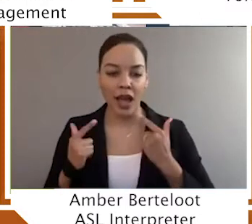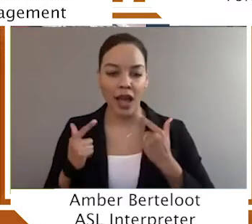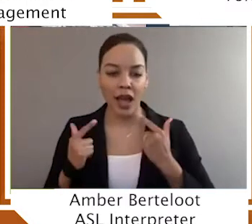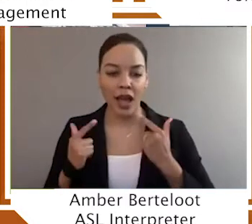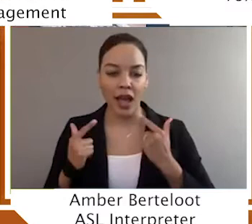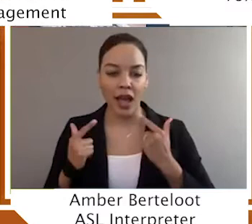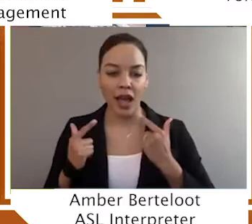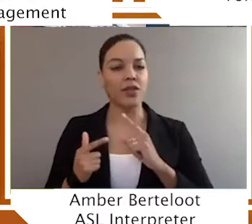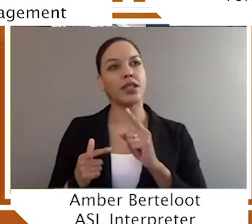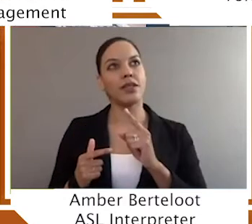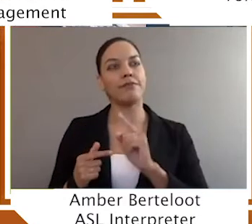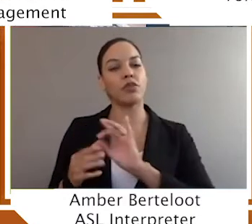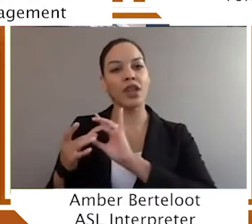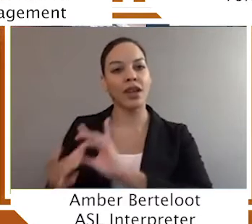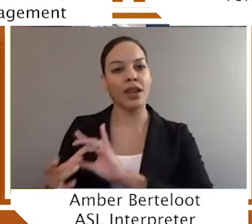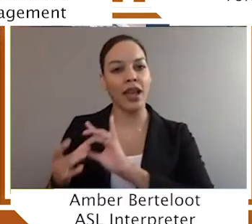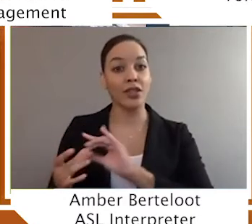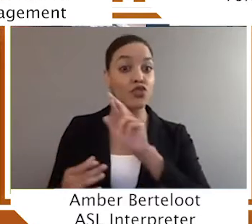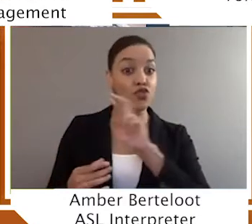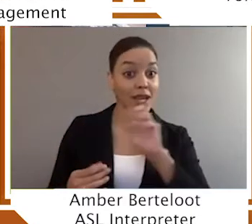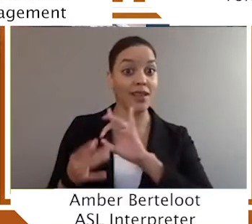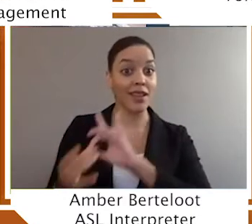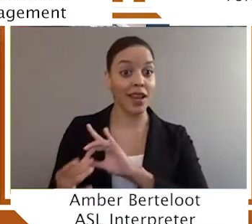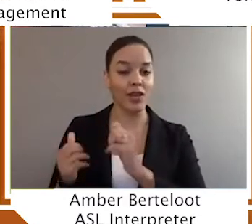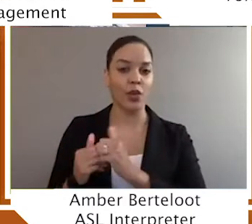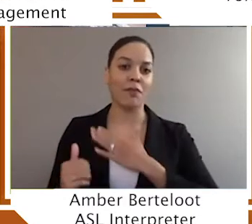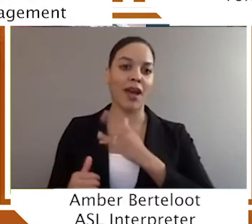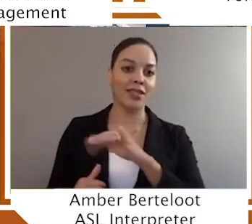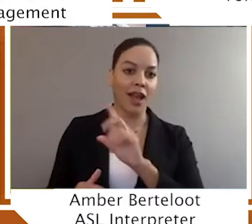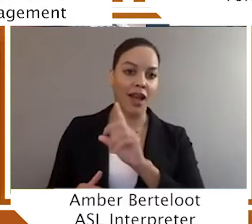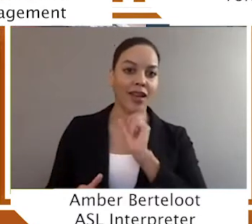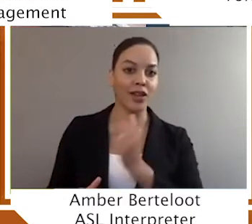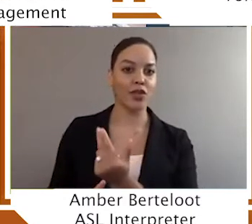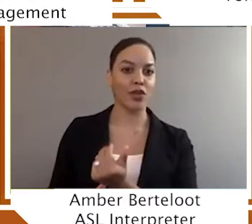reconnecting with my 13-year-old child and now doing